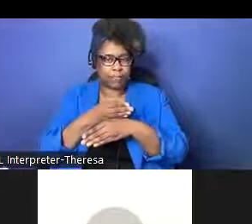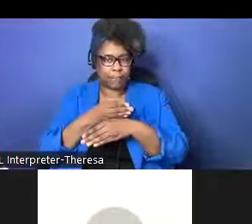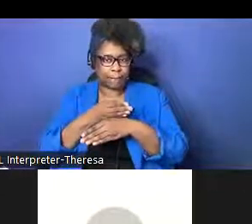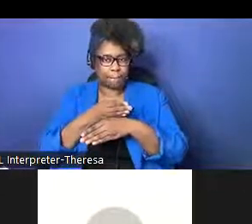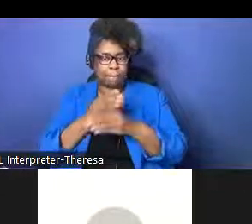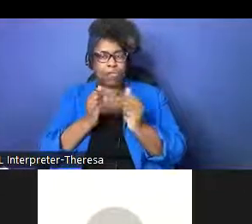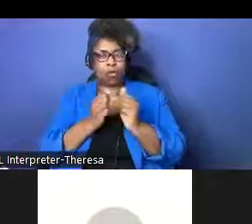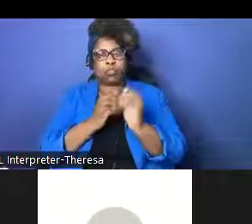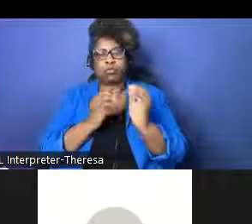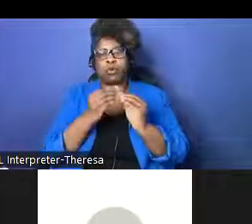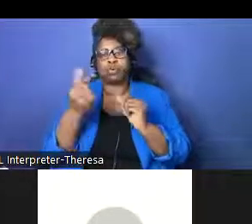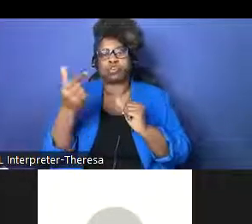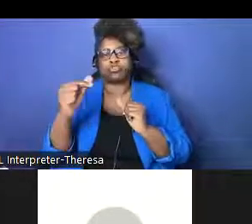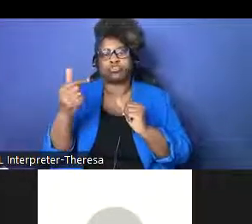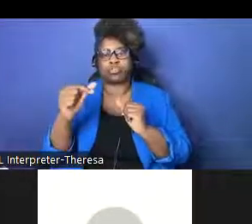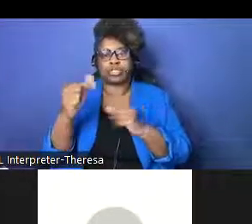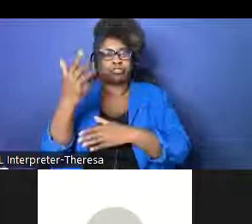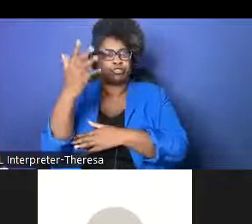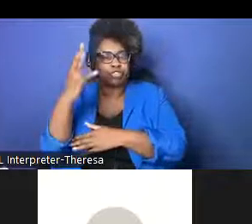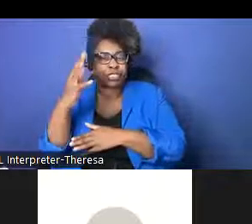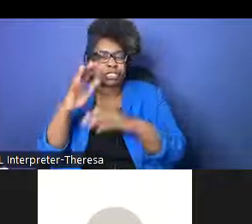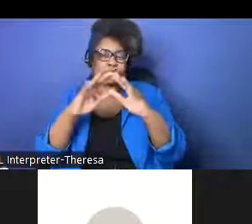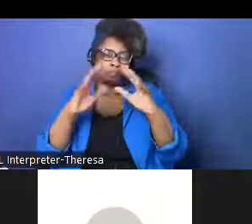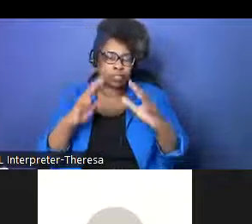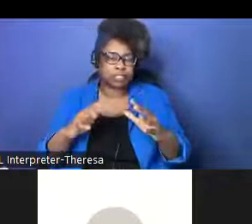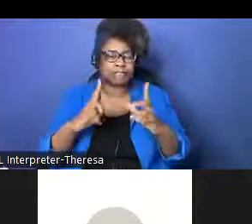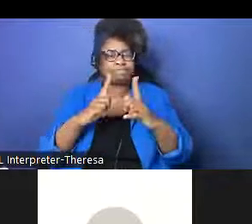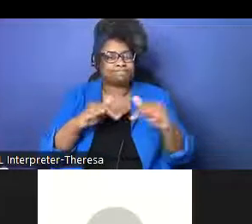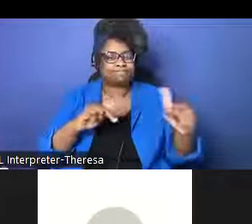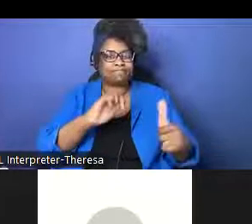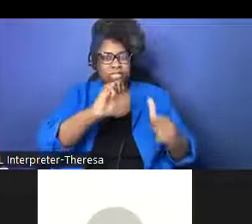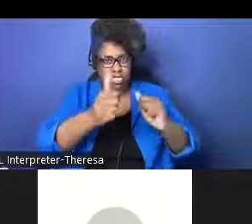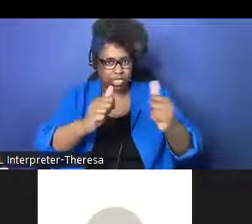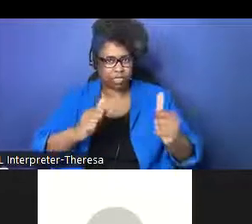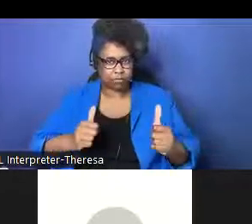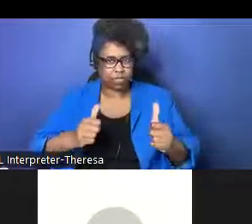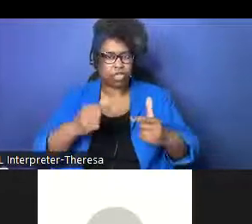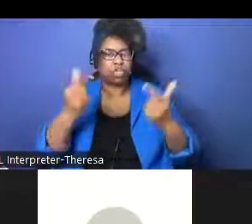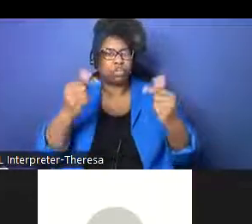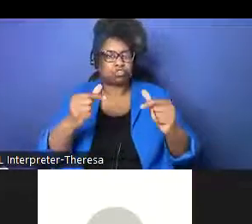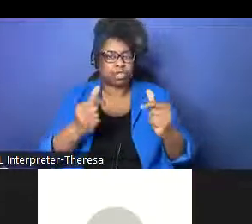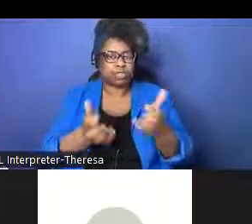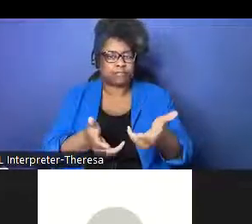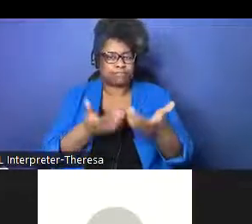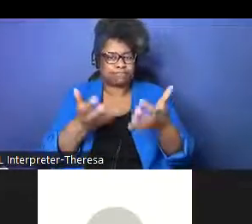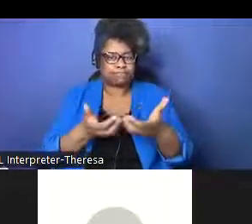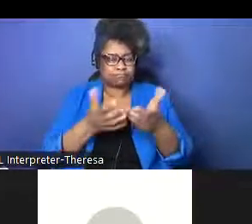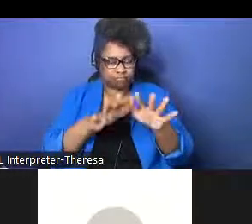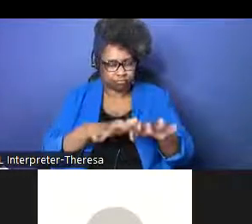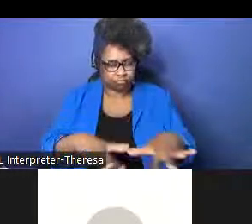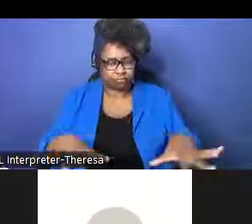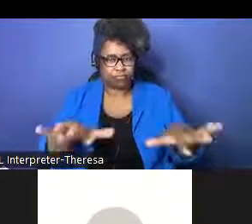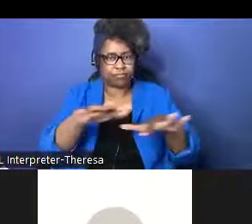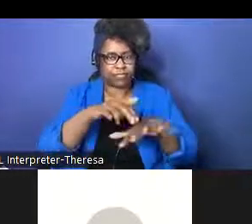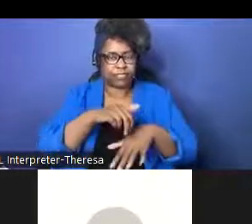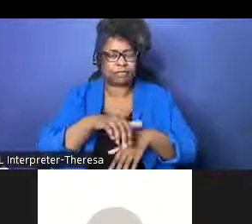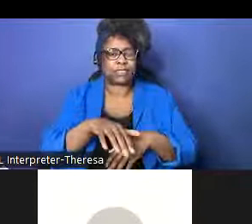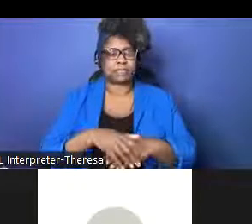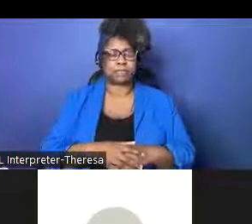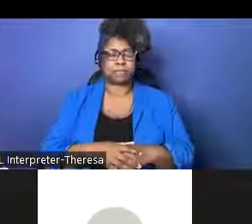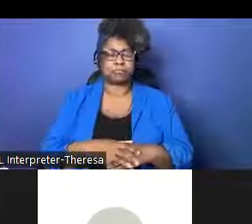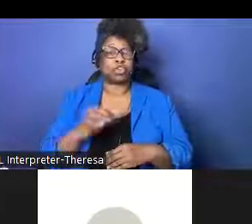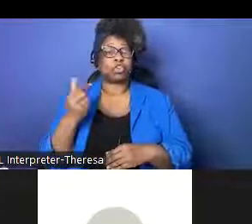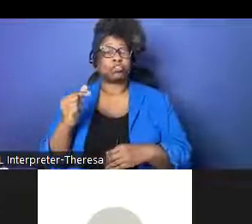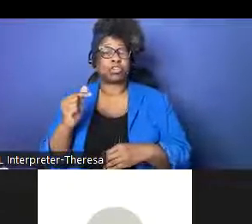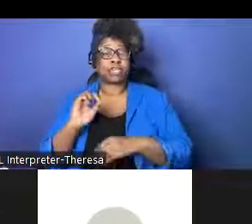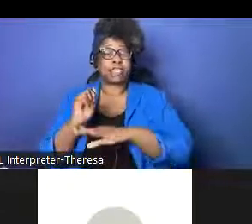more green infrastructure, green open spaces, etc. And lastly, with green infrastructure, one